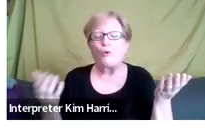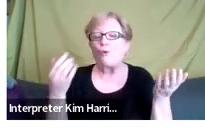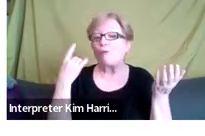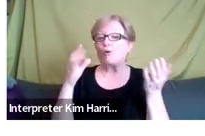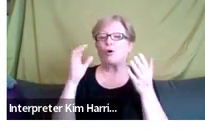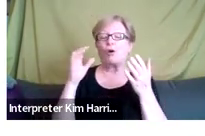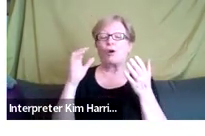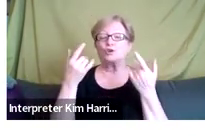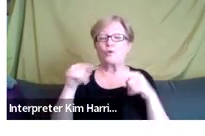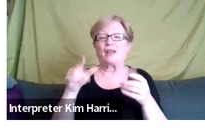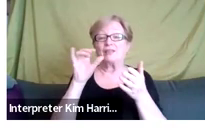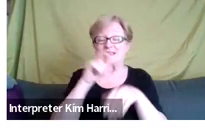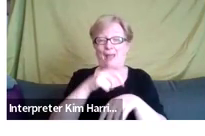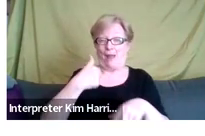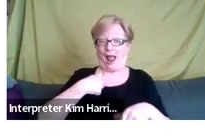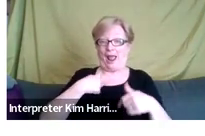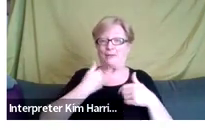time when I was having, you know,